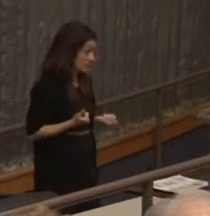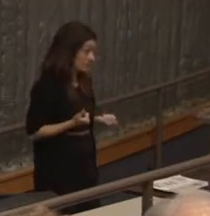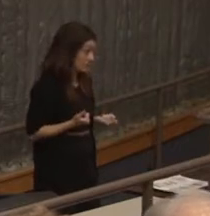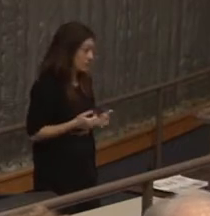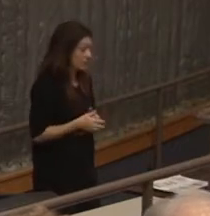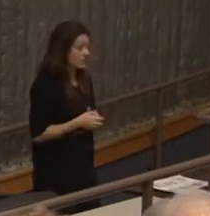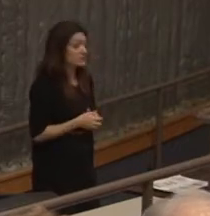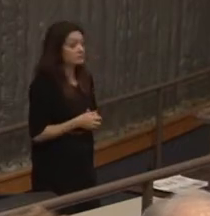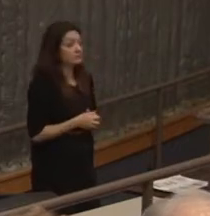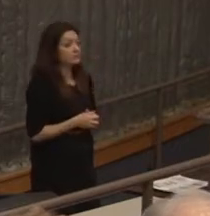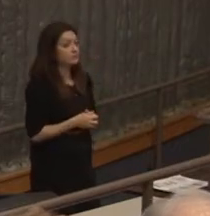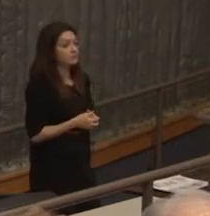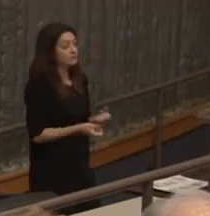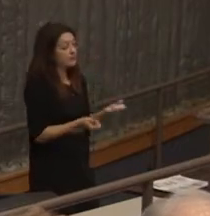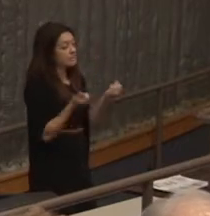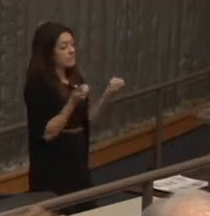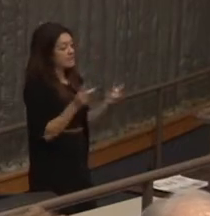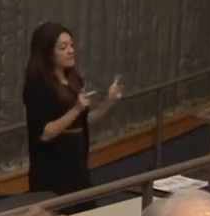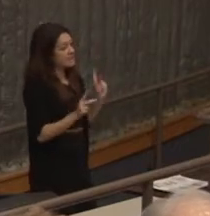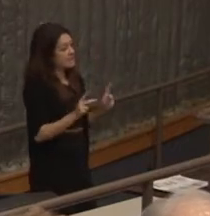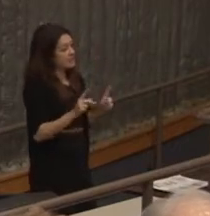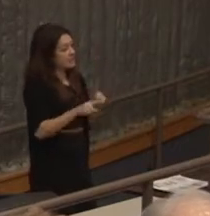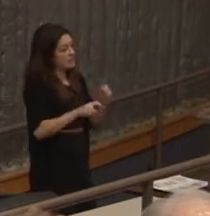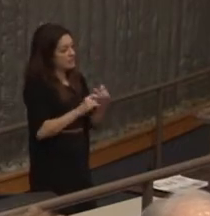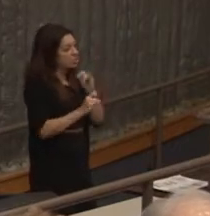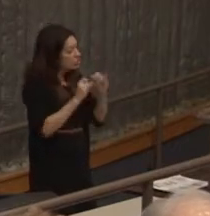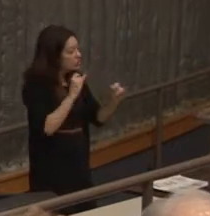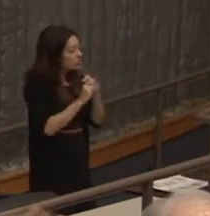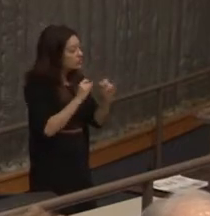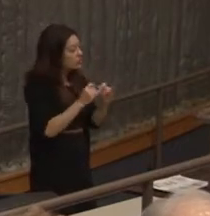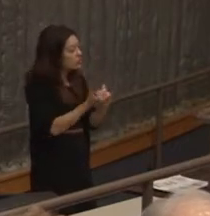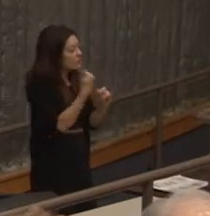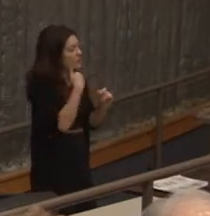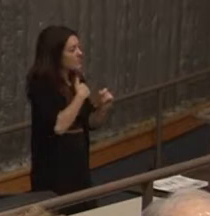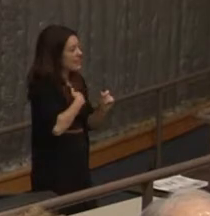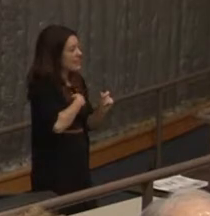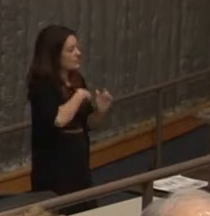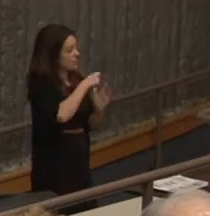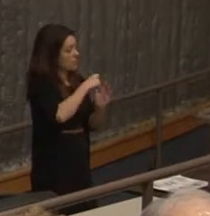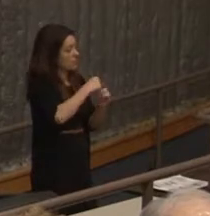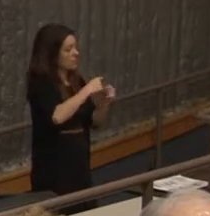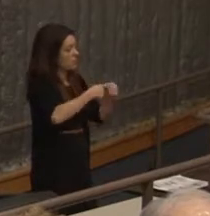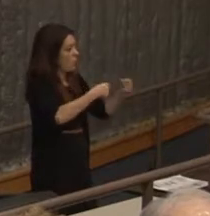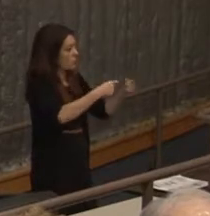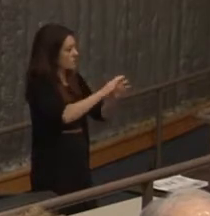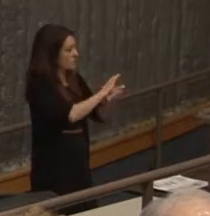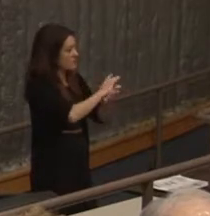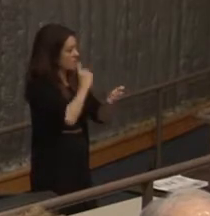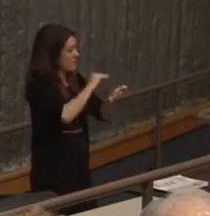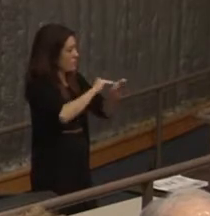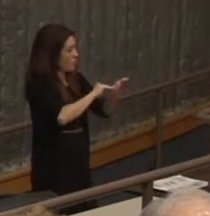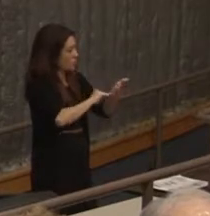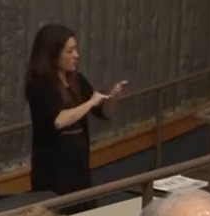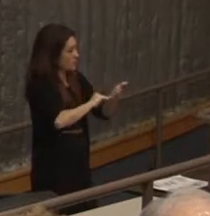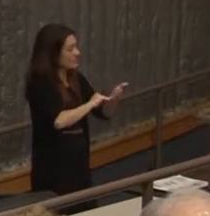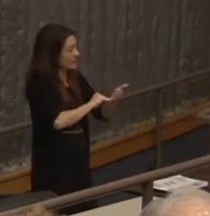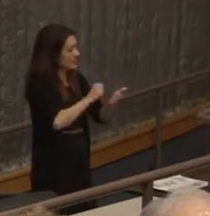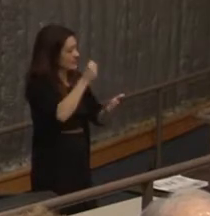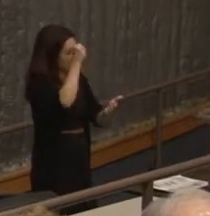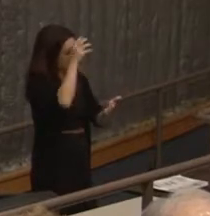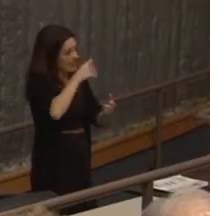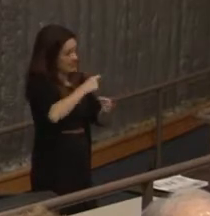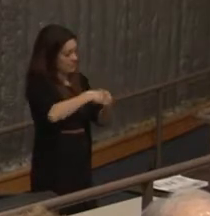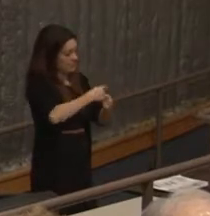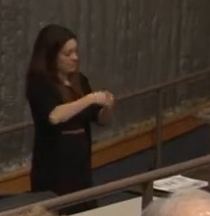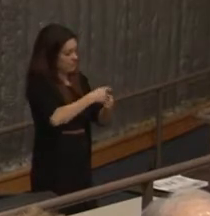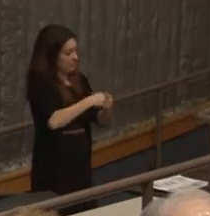They don't have many, but they used to have these rolls of papers in which you used to take notes. And he came in with him, rolled around his finger, and he